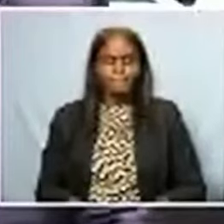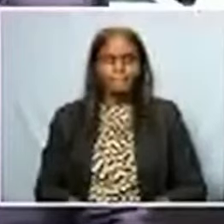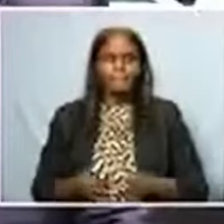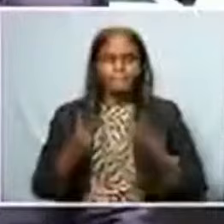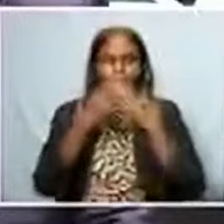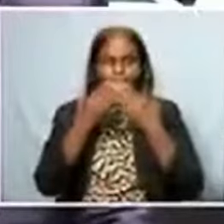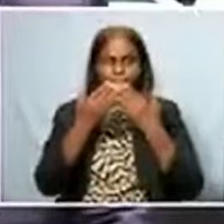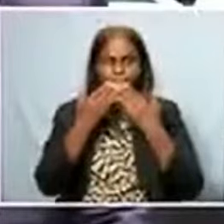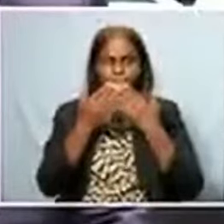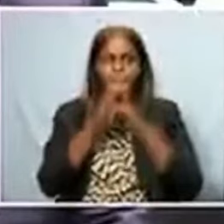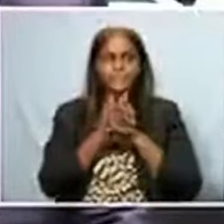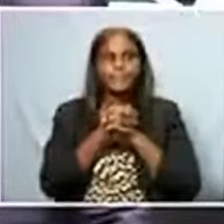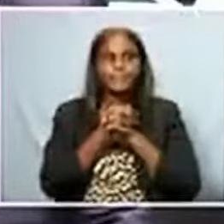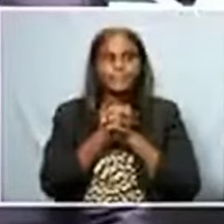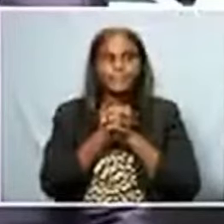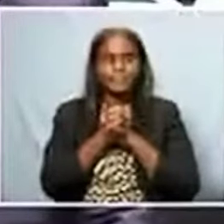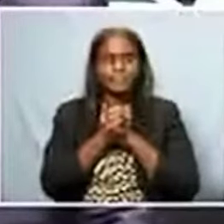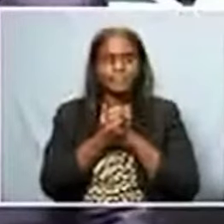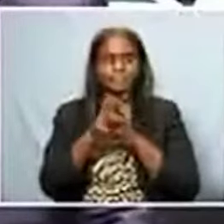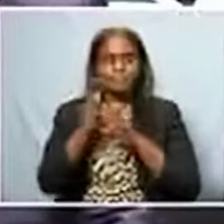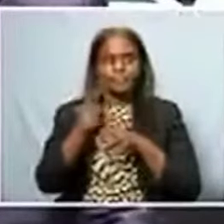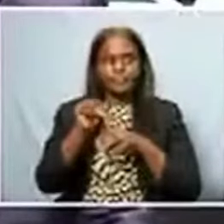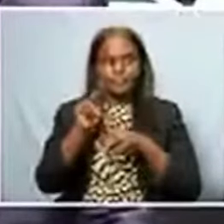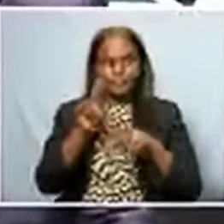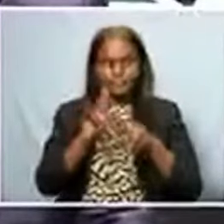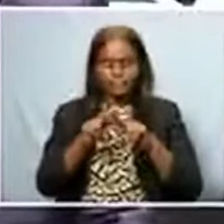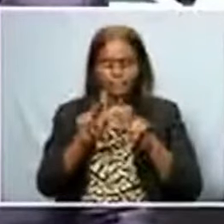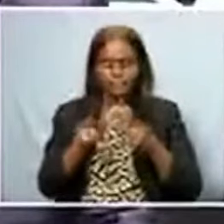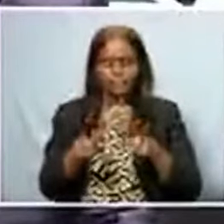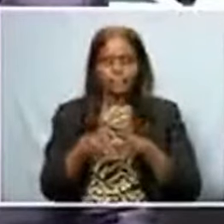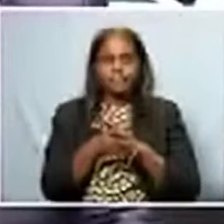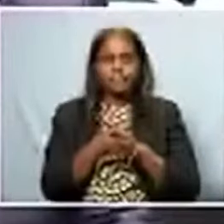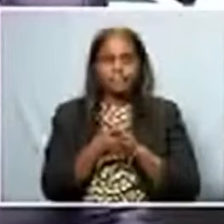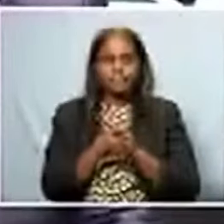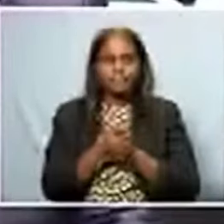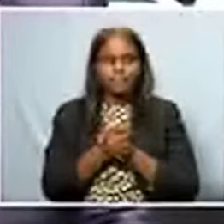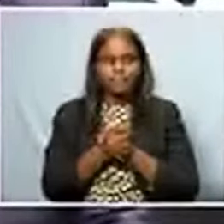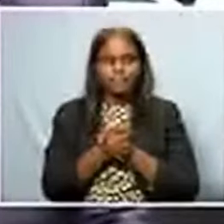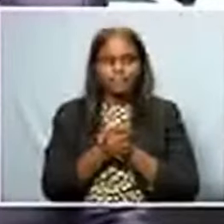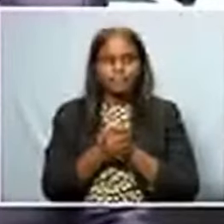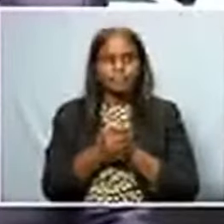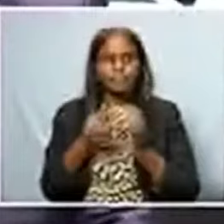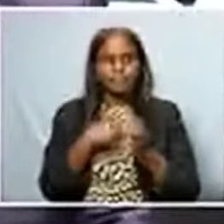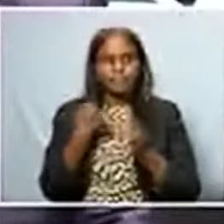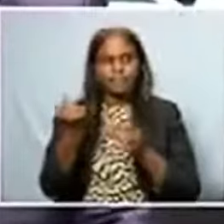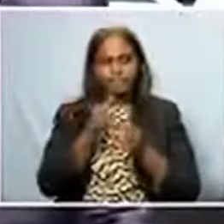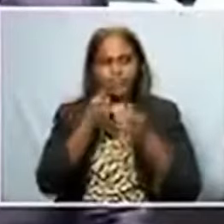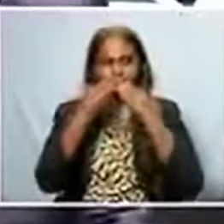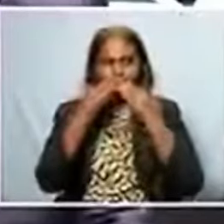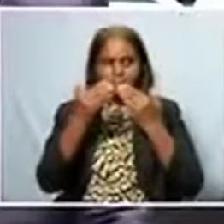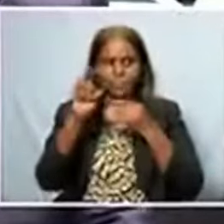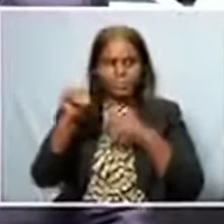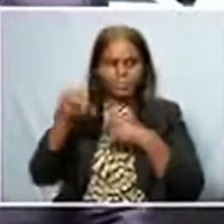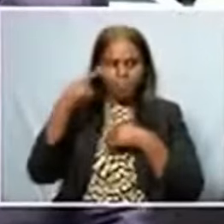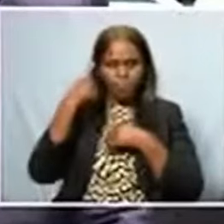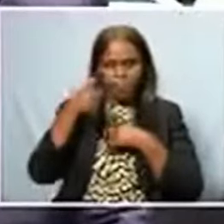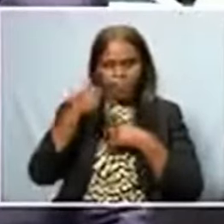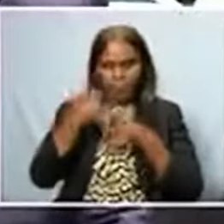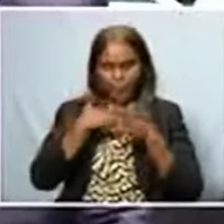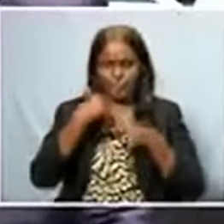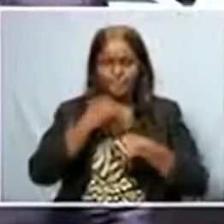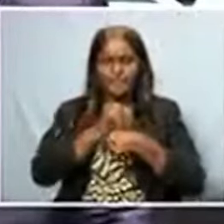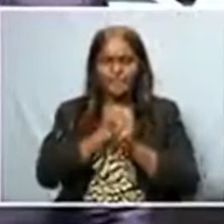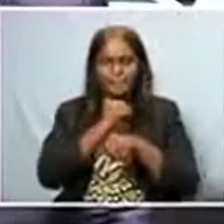Thank you, Mr. Chairperson. And I'd like to thank the honourable member who has made